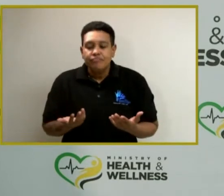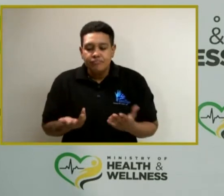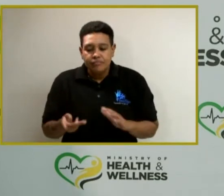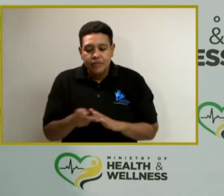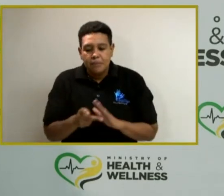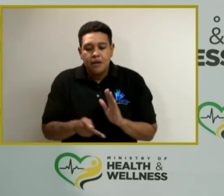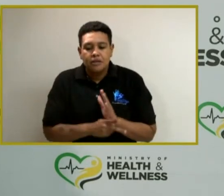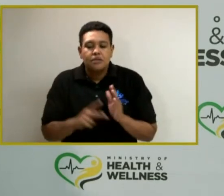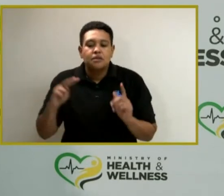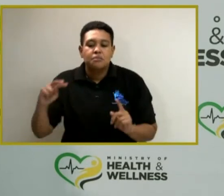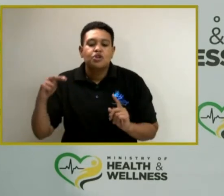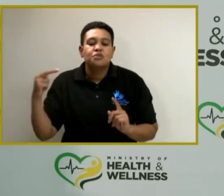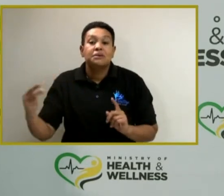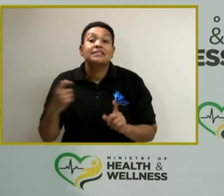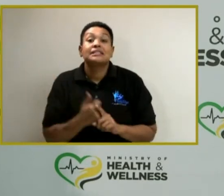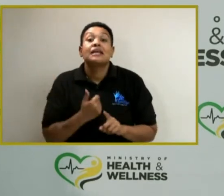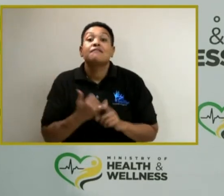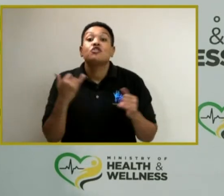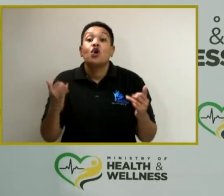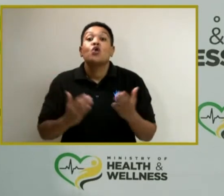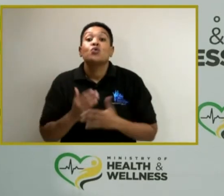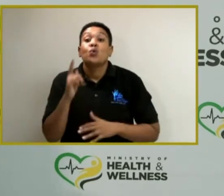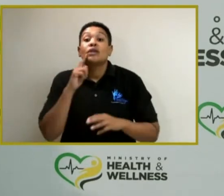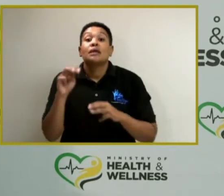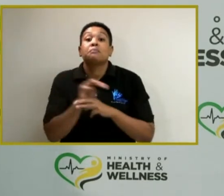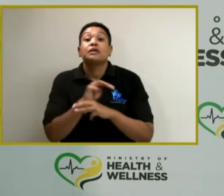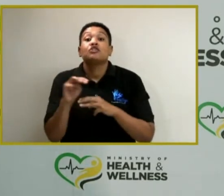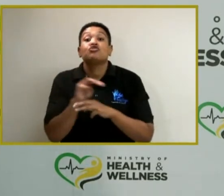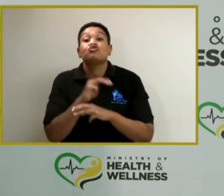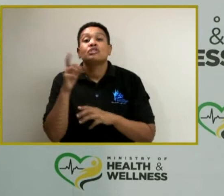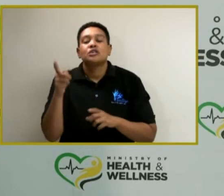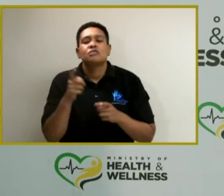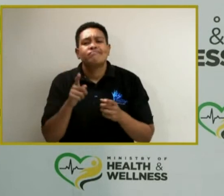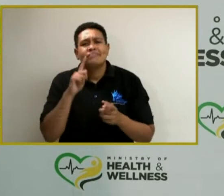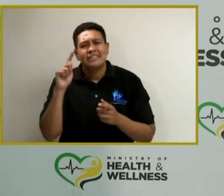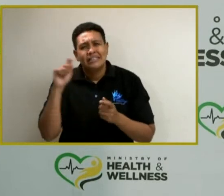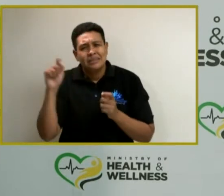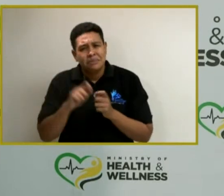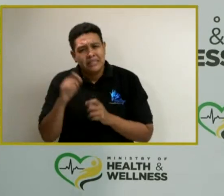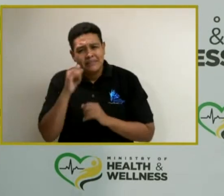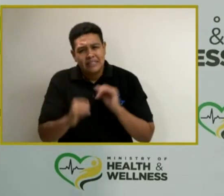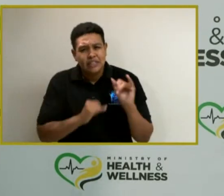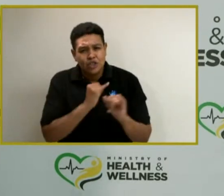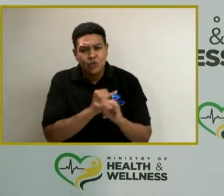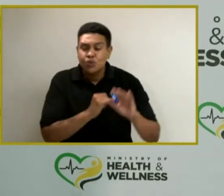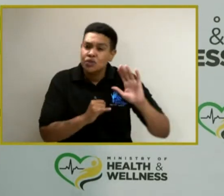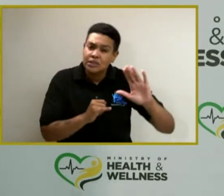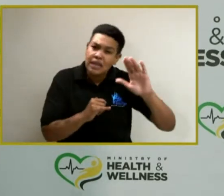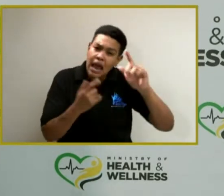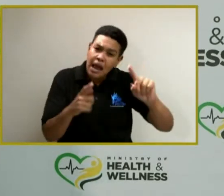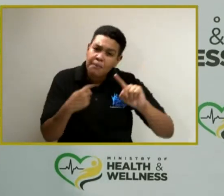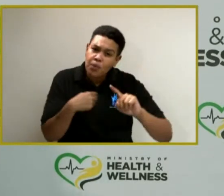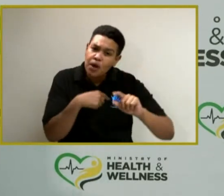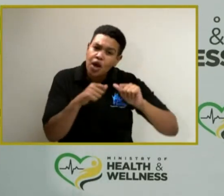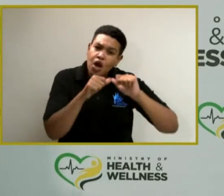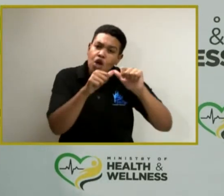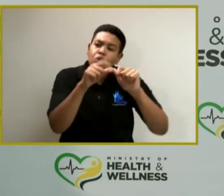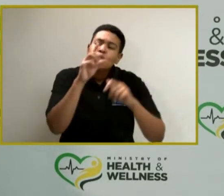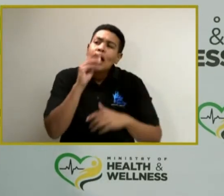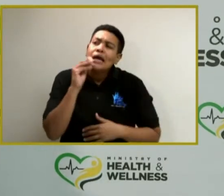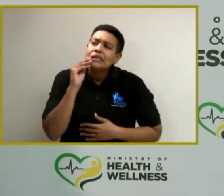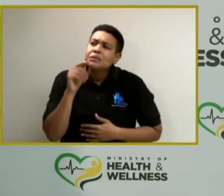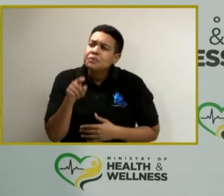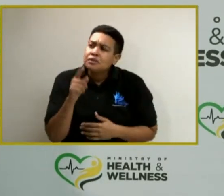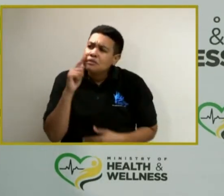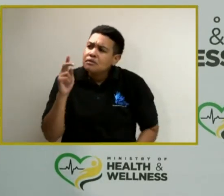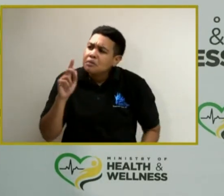policy position down through the ministry to the particular institutions as we continue to experience